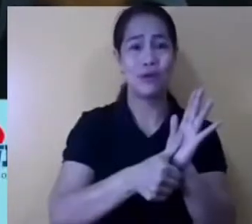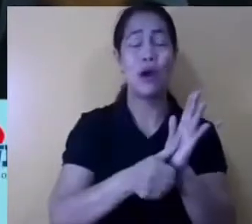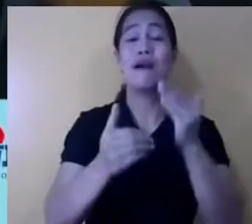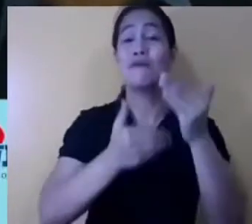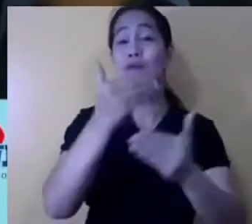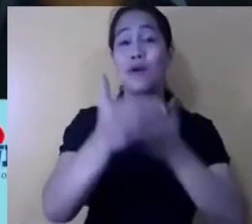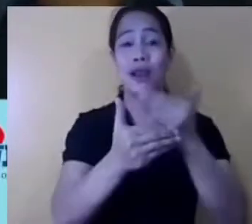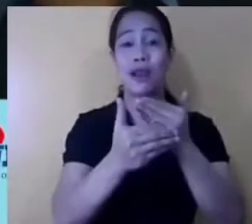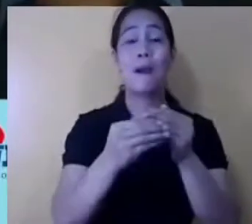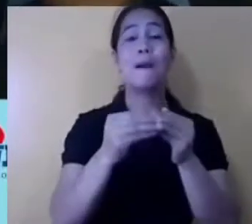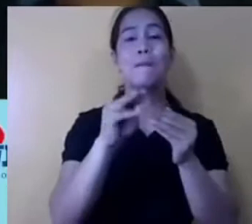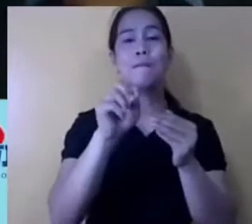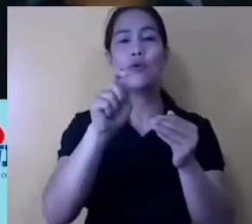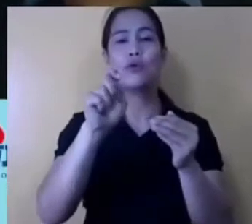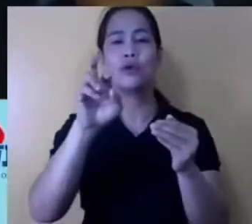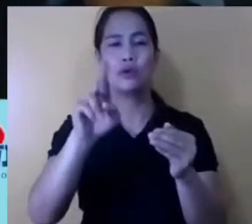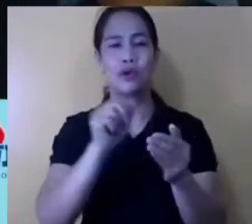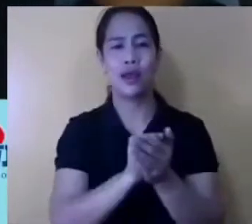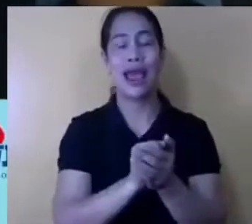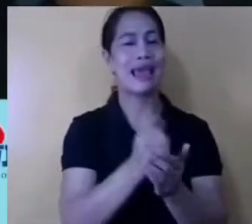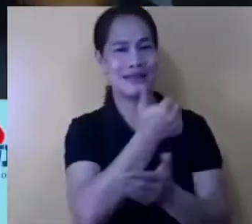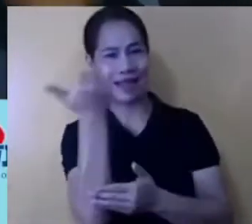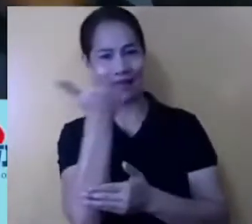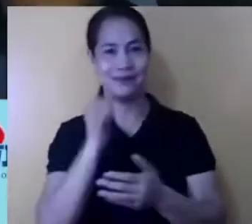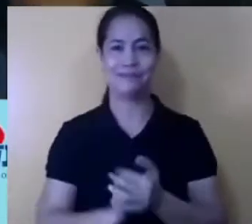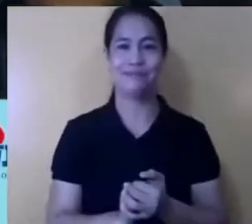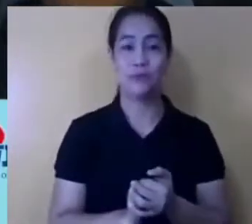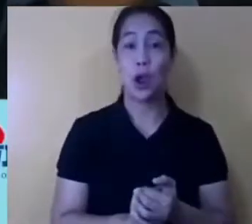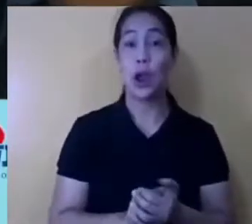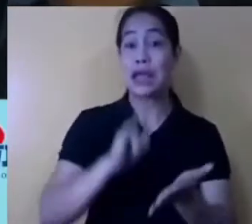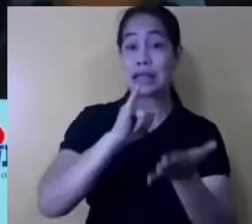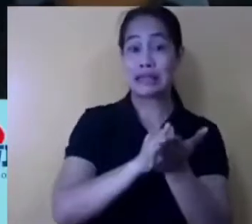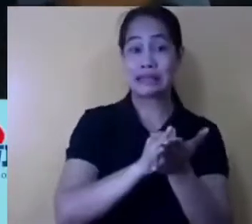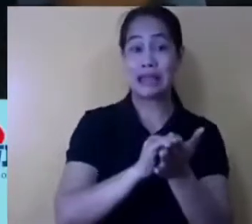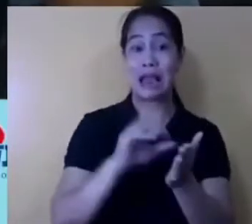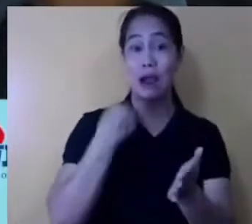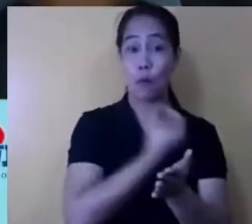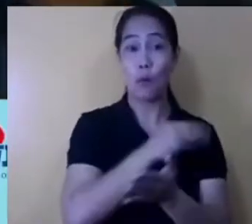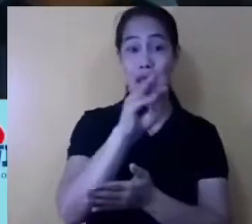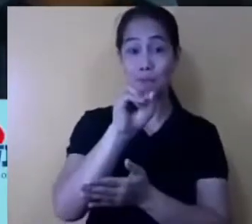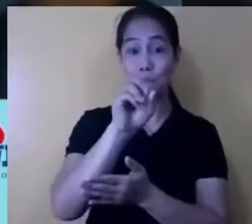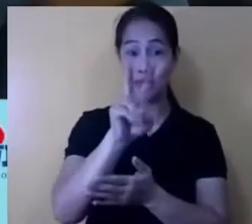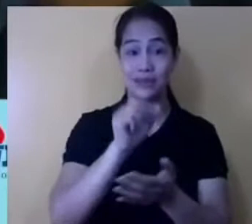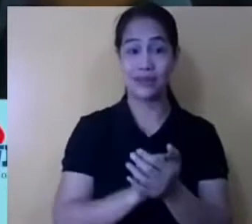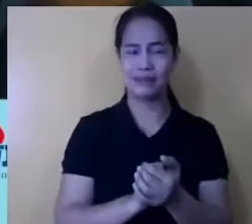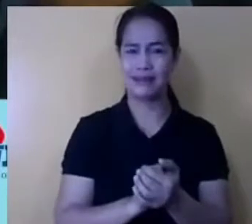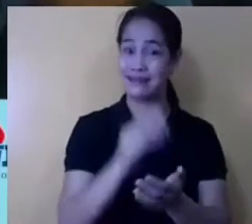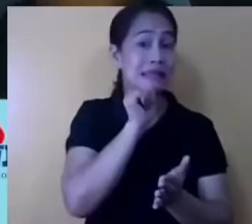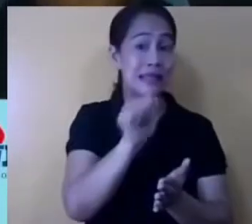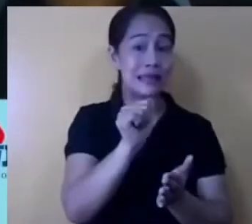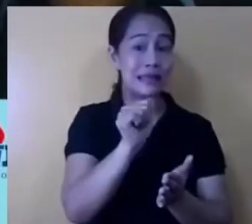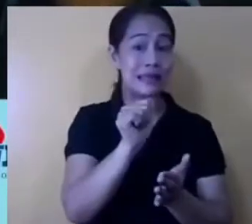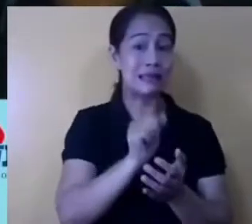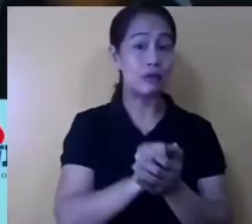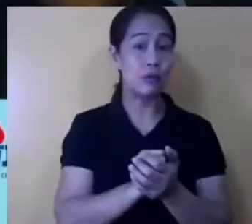monitoring, and etc. So these are our MOVs. And just, let me just remind you,